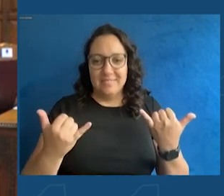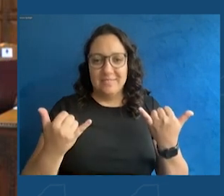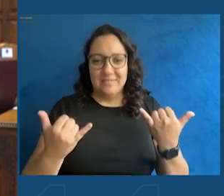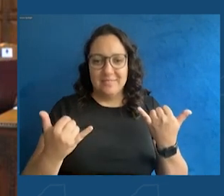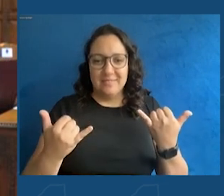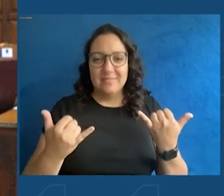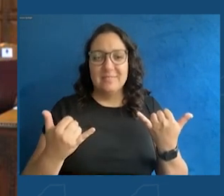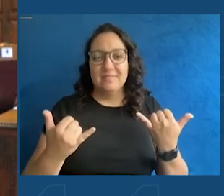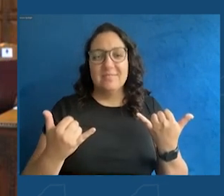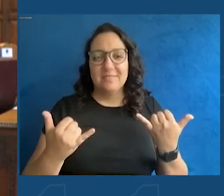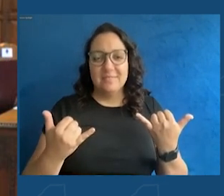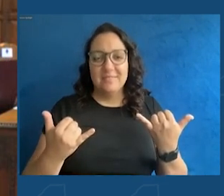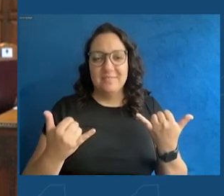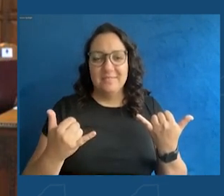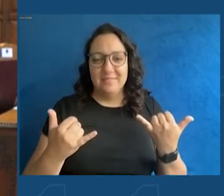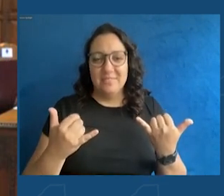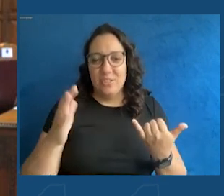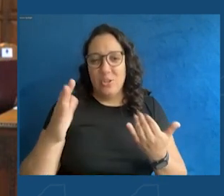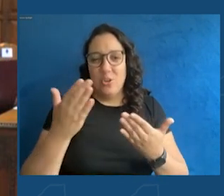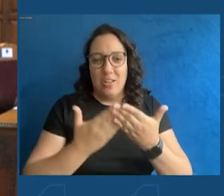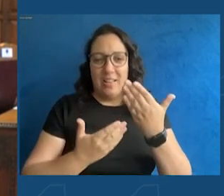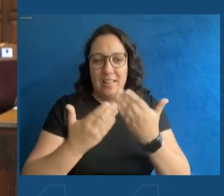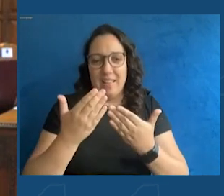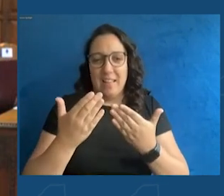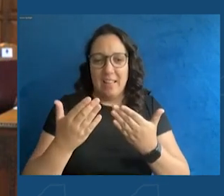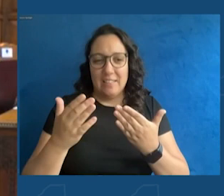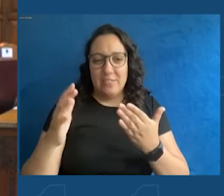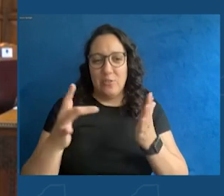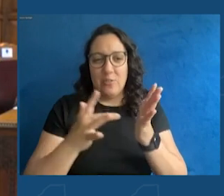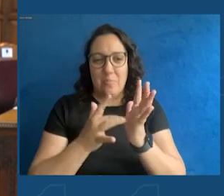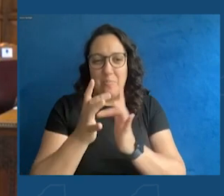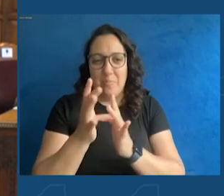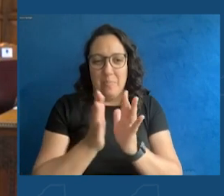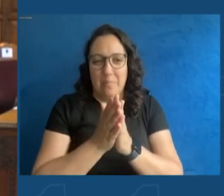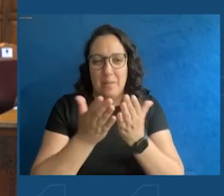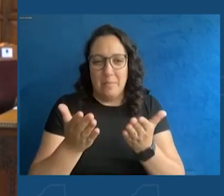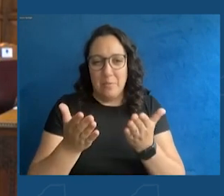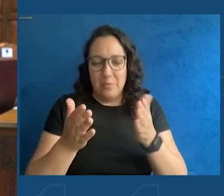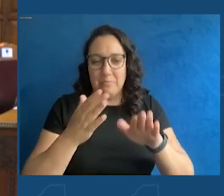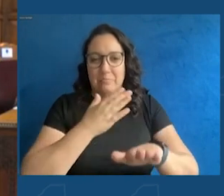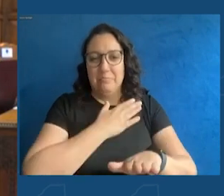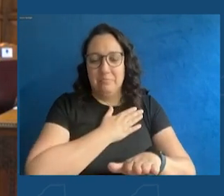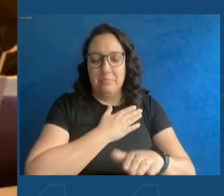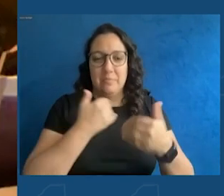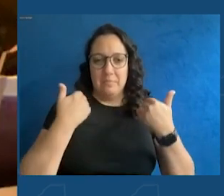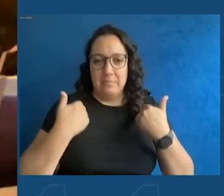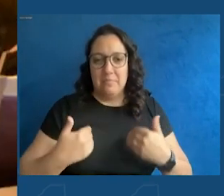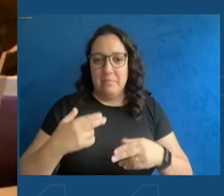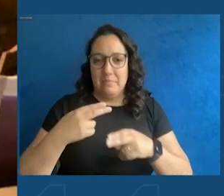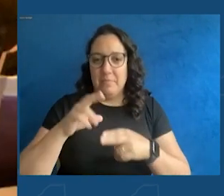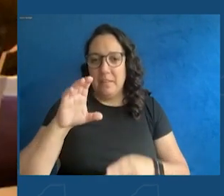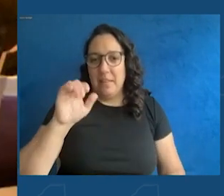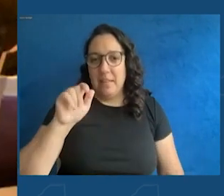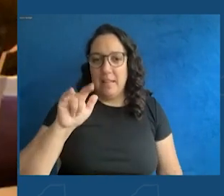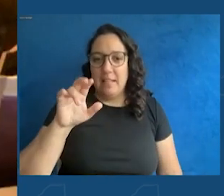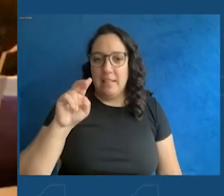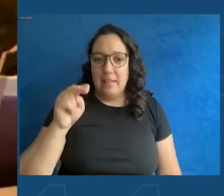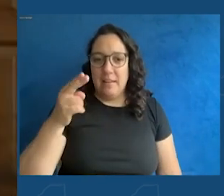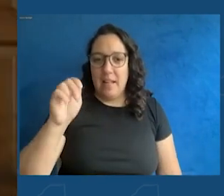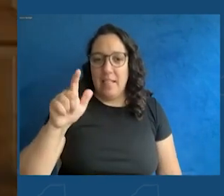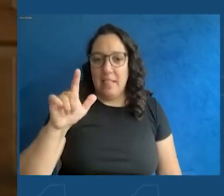I did that myself. And then repeat after me, please. I, Caitlin Halligan, I, Caitlin Halligan, do do solemnly